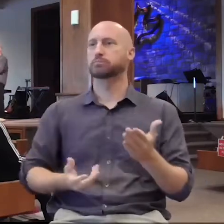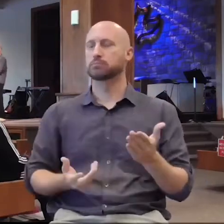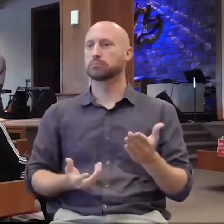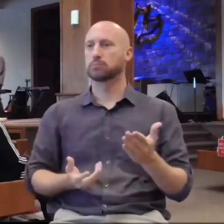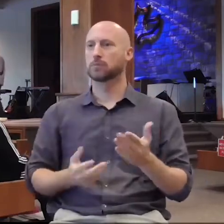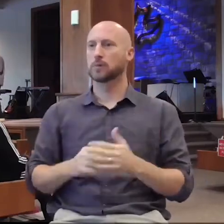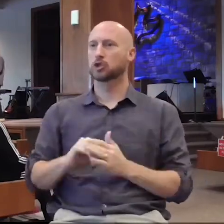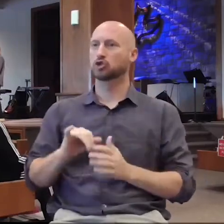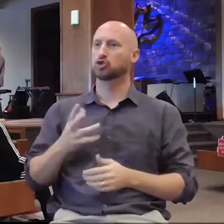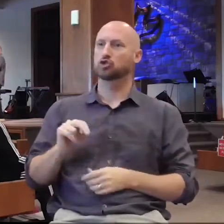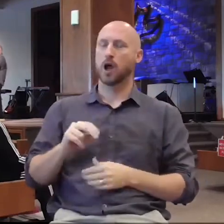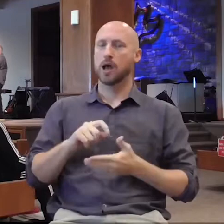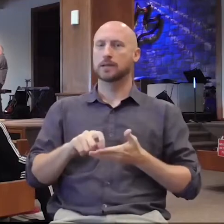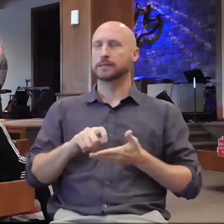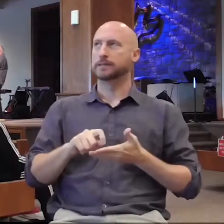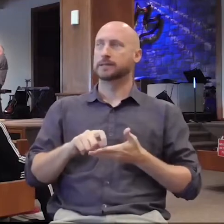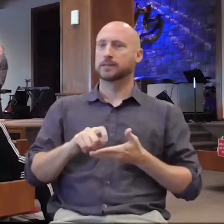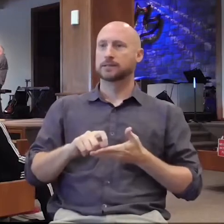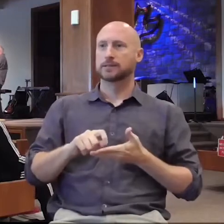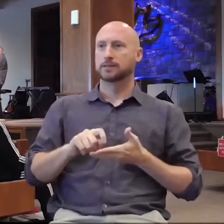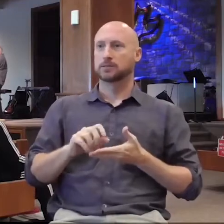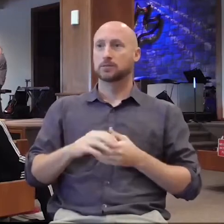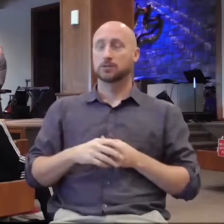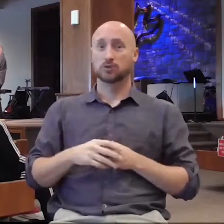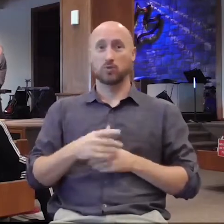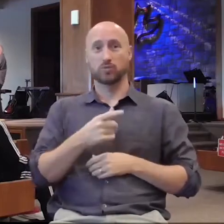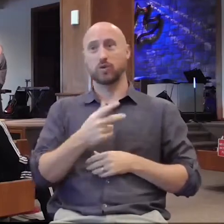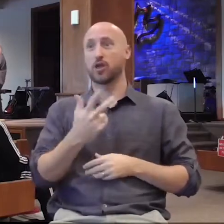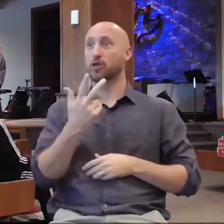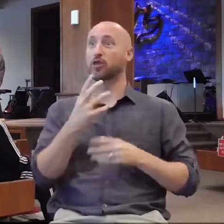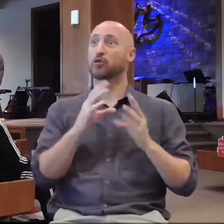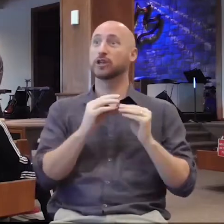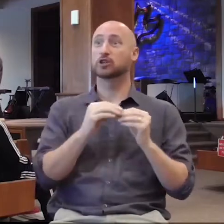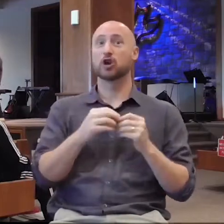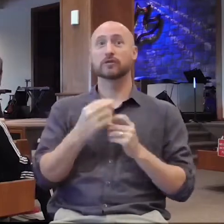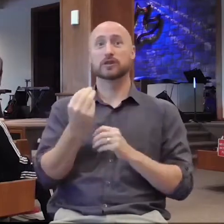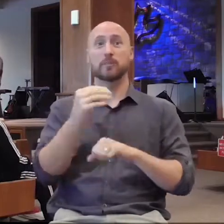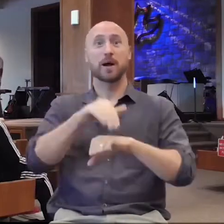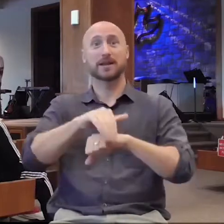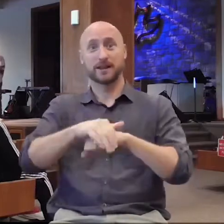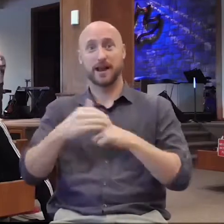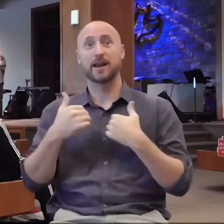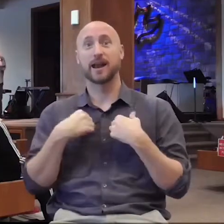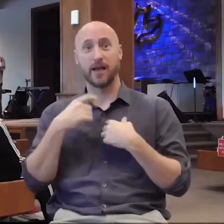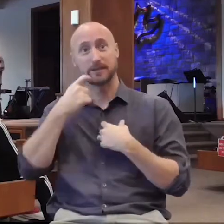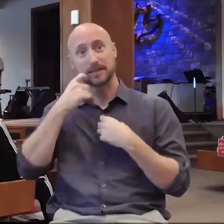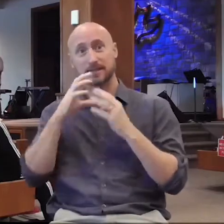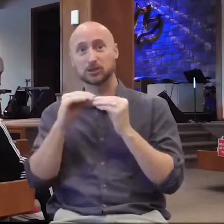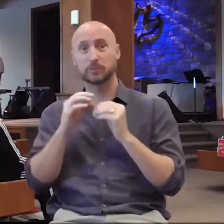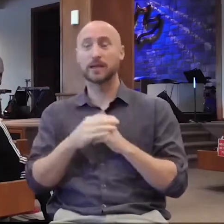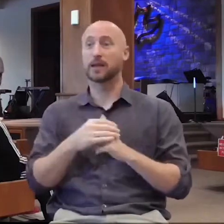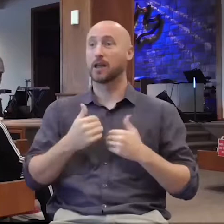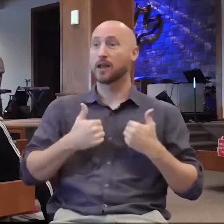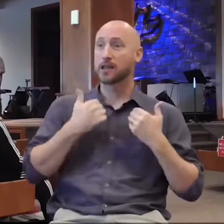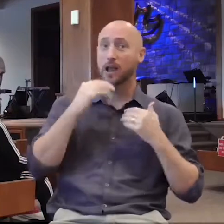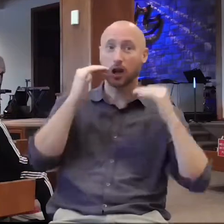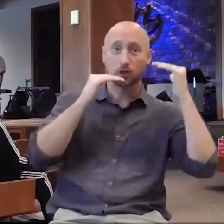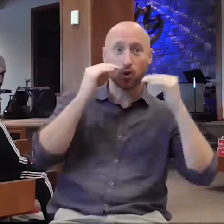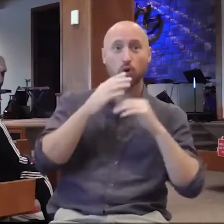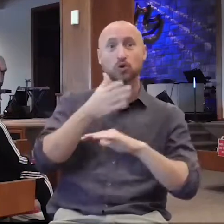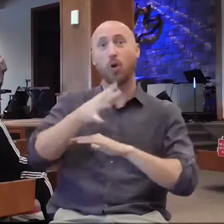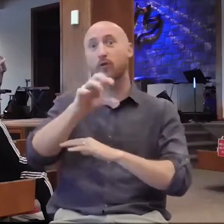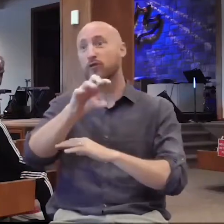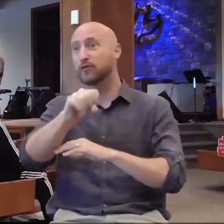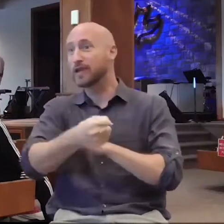Sunday morning, prayer on Sunday night. Monday nights, they have addictions meeting. They have young adults. They have over 50s. You